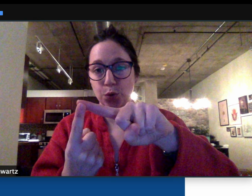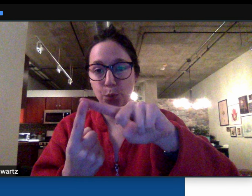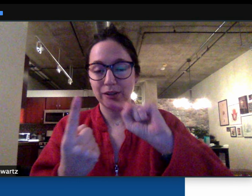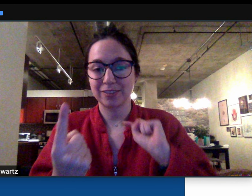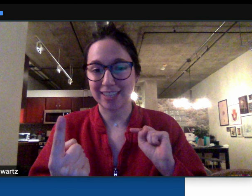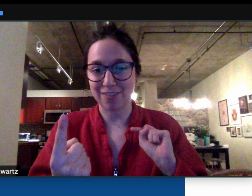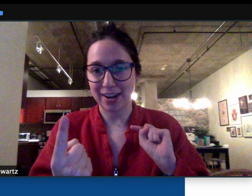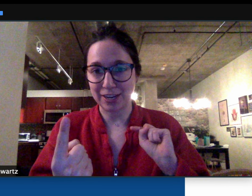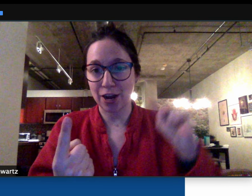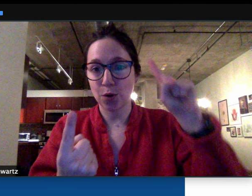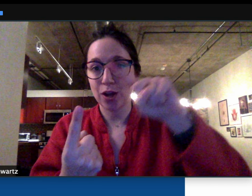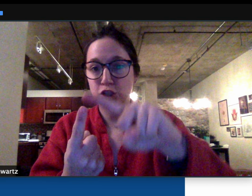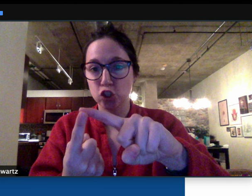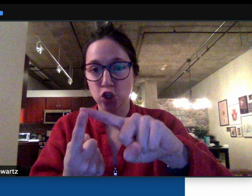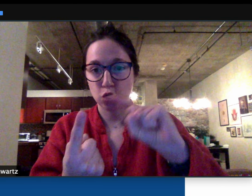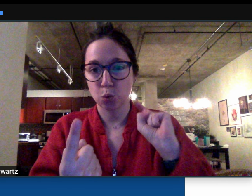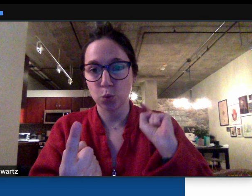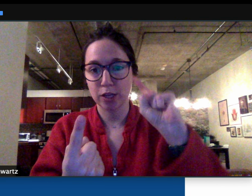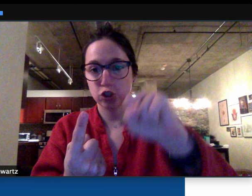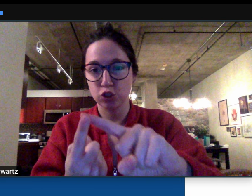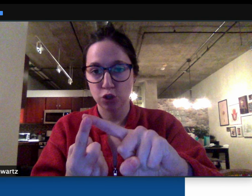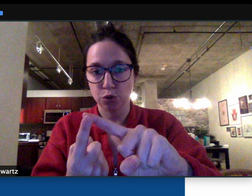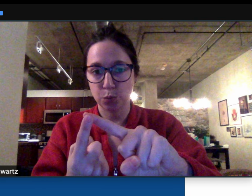Two, get ready, go.